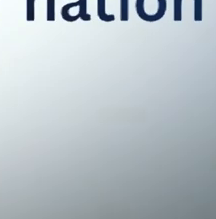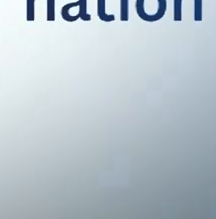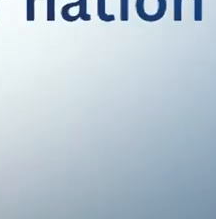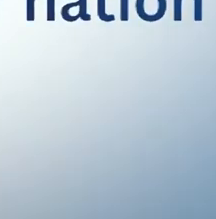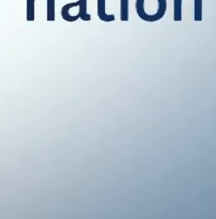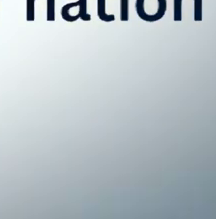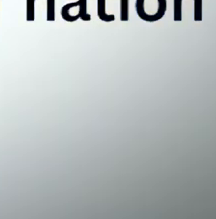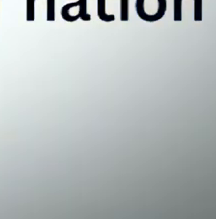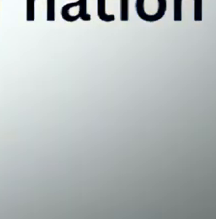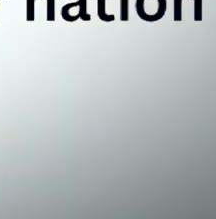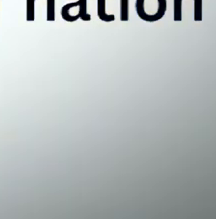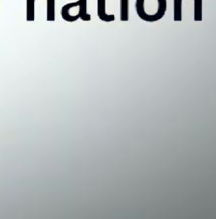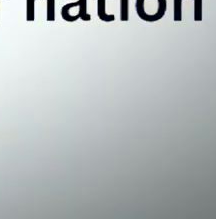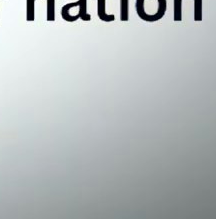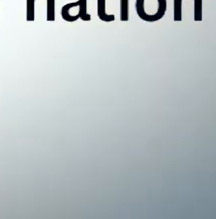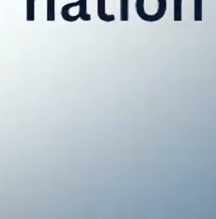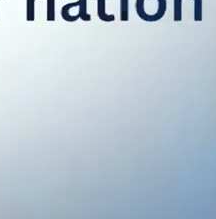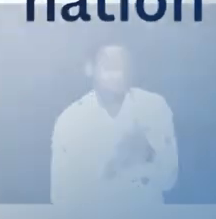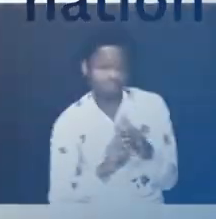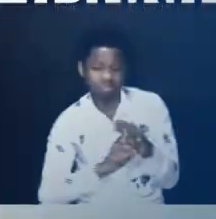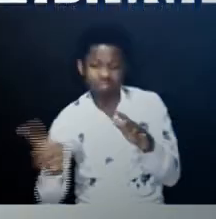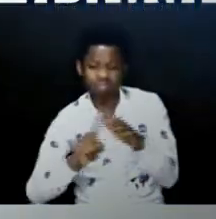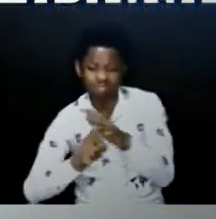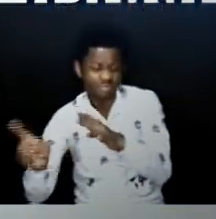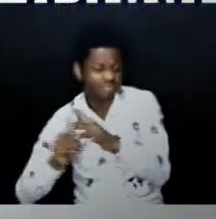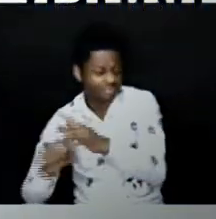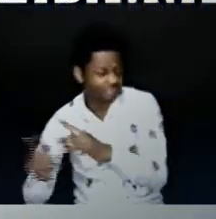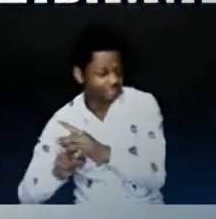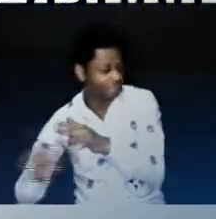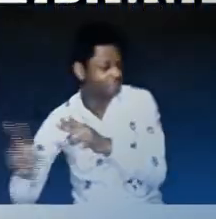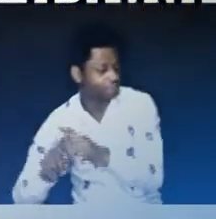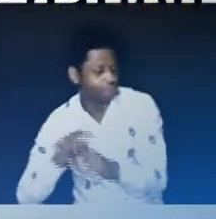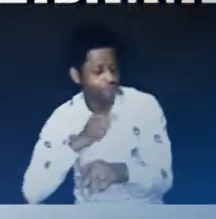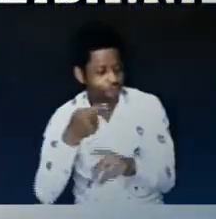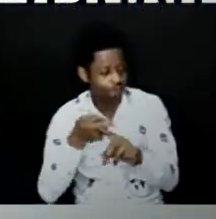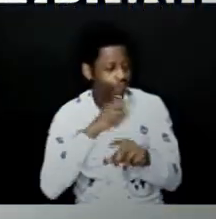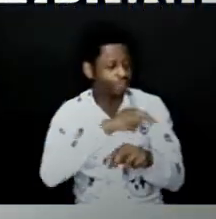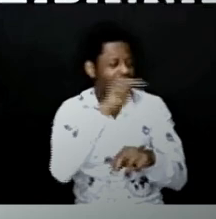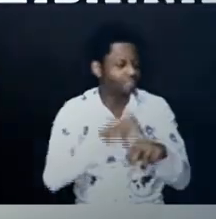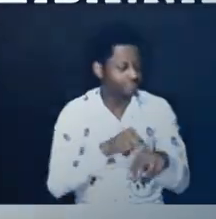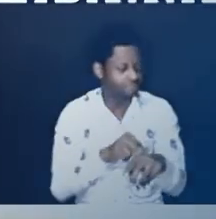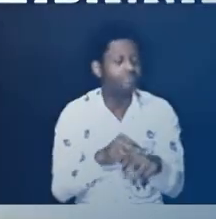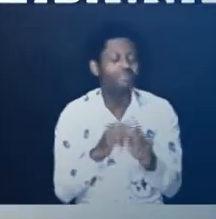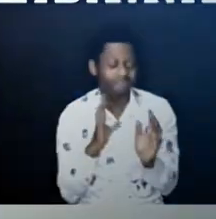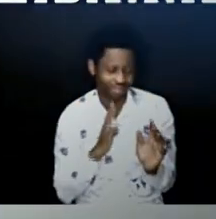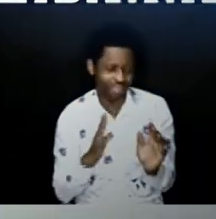the nation. What about your grandmother who cannot run away?